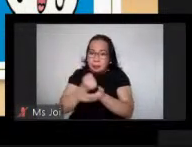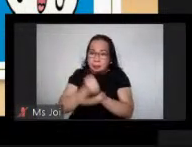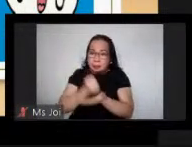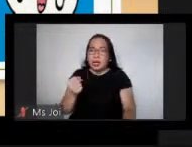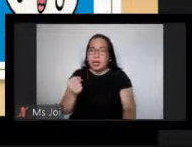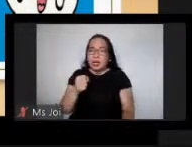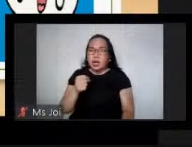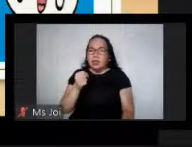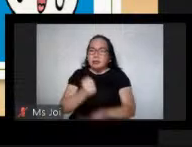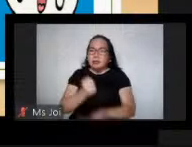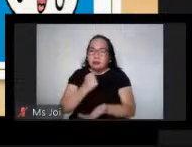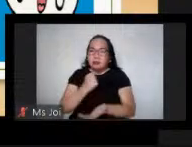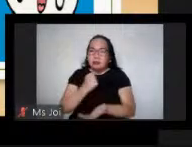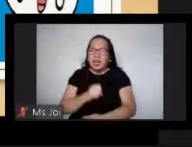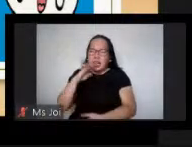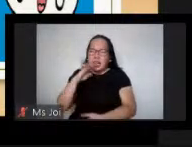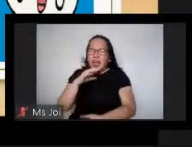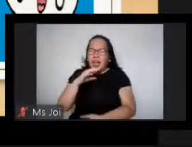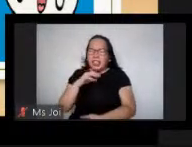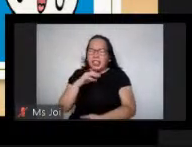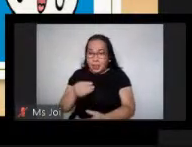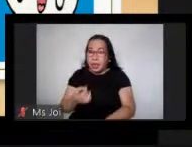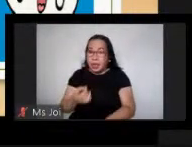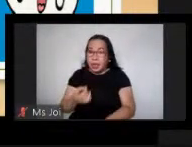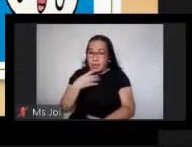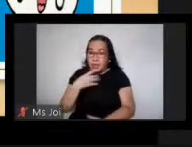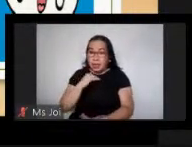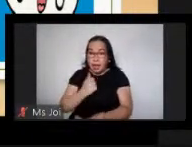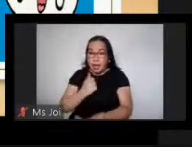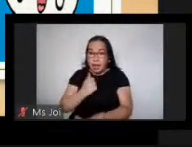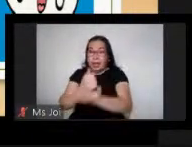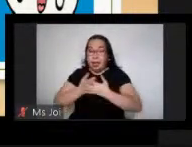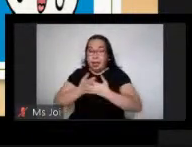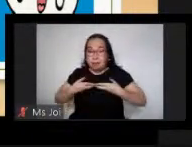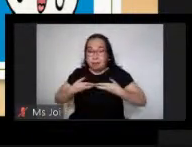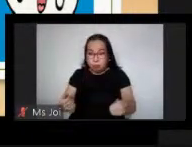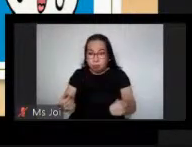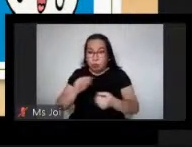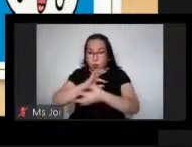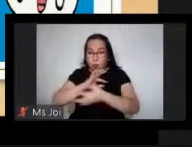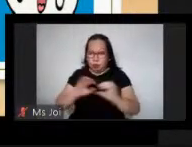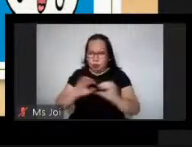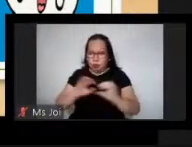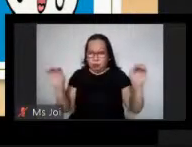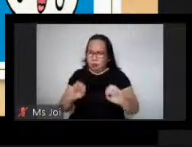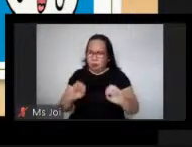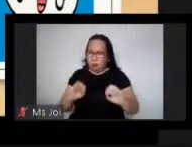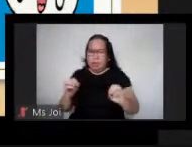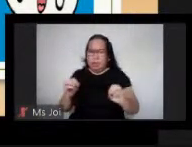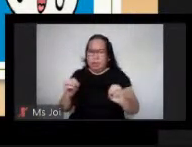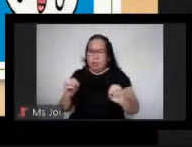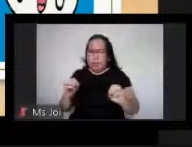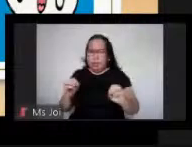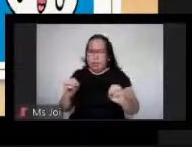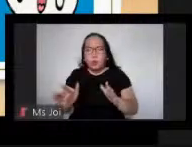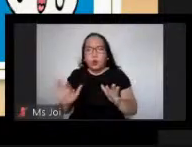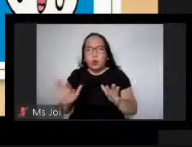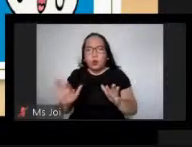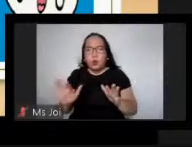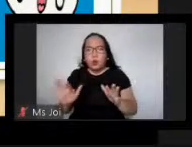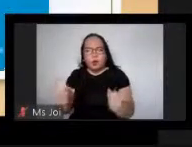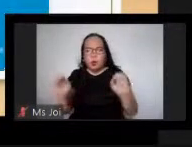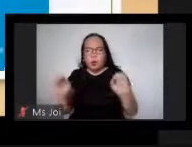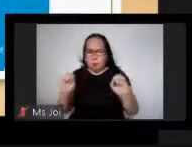COVID-19. So, as wala pa rin po talagang sure way to prevent this disease. Now, what are